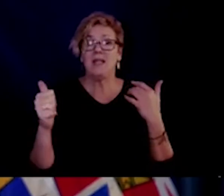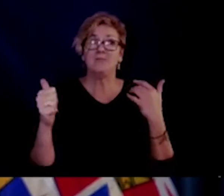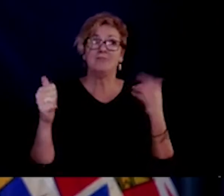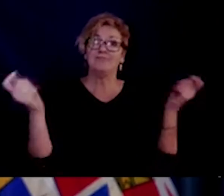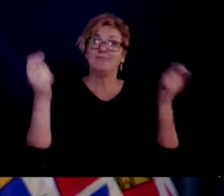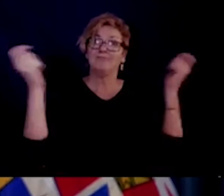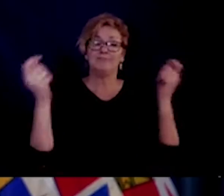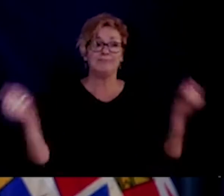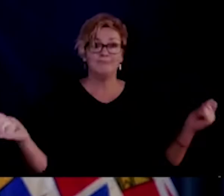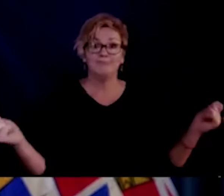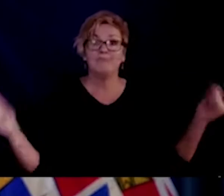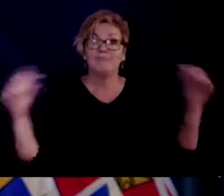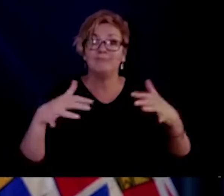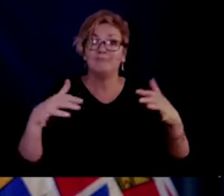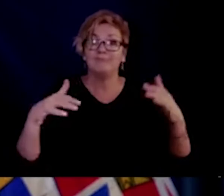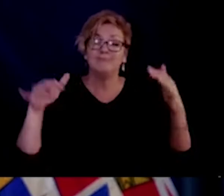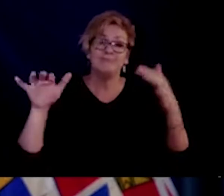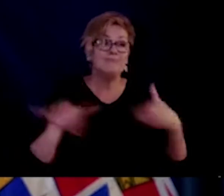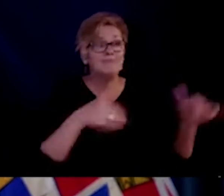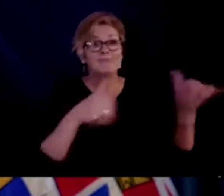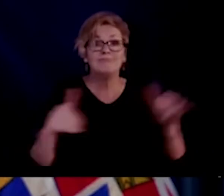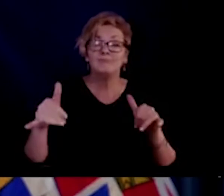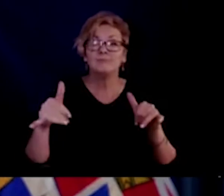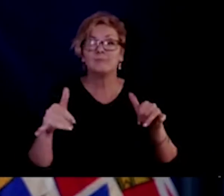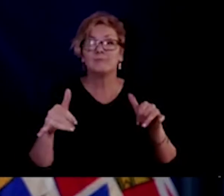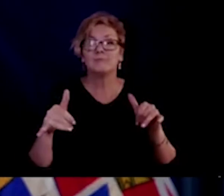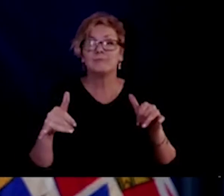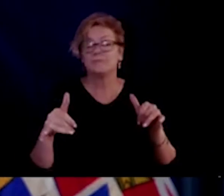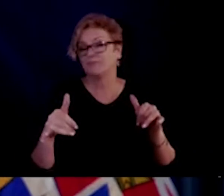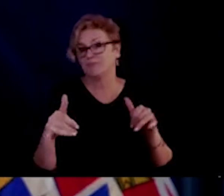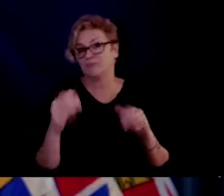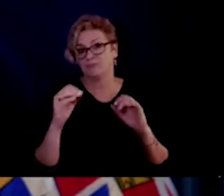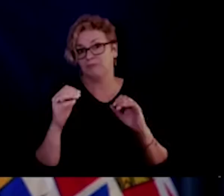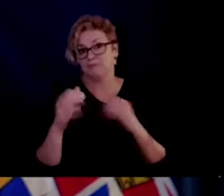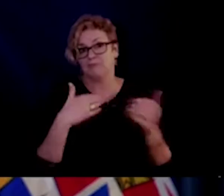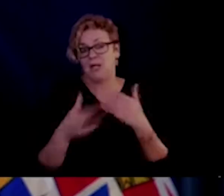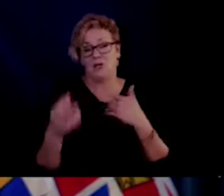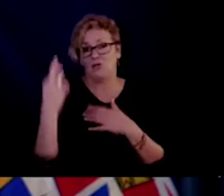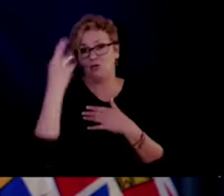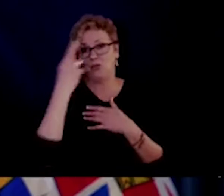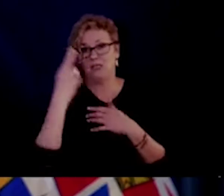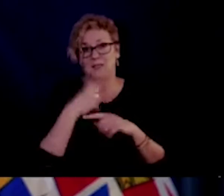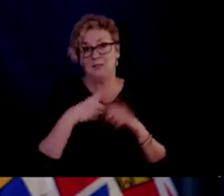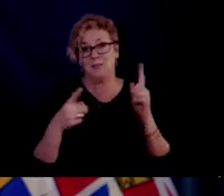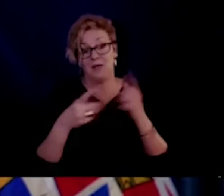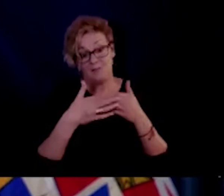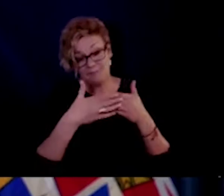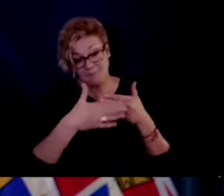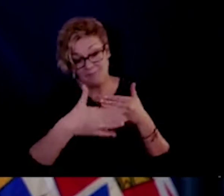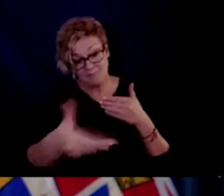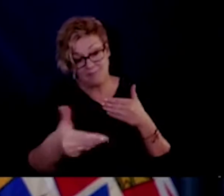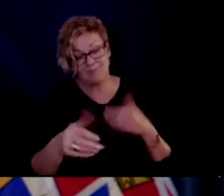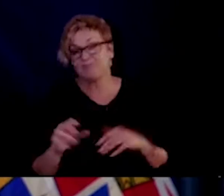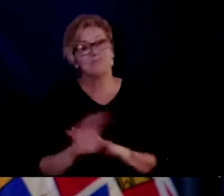it safely. So that is a possibility, that we would not have large family gatherings over Christmas. And